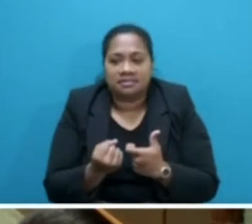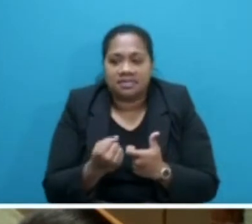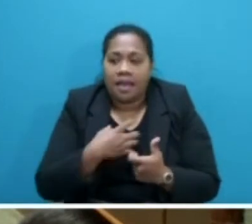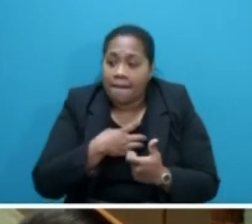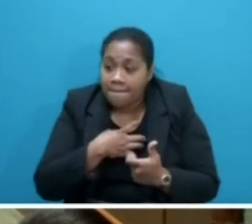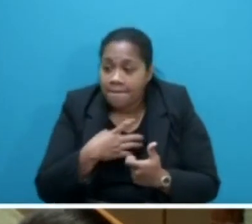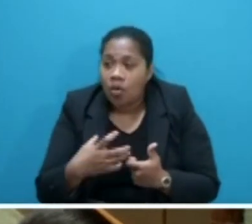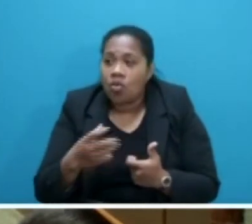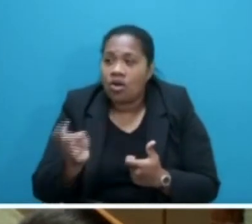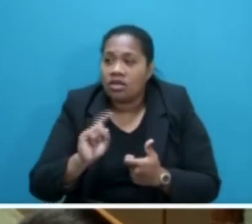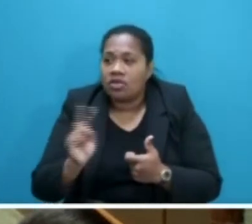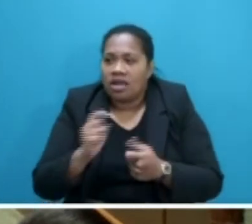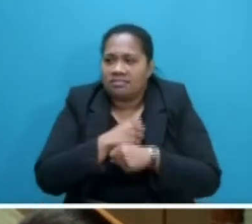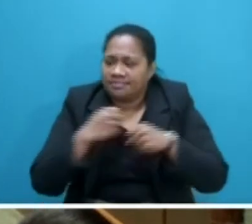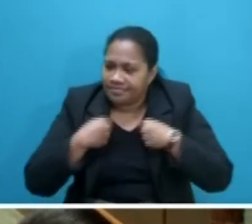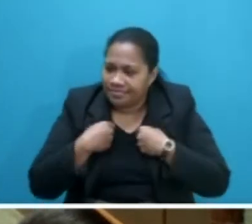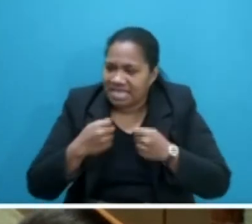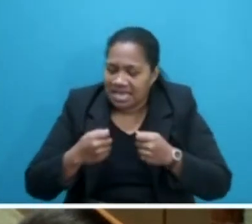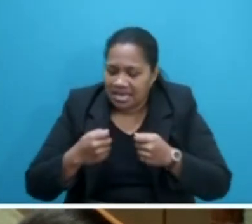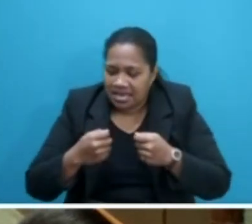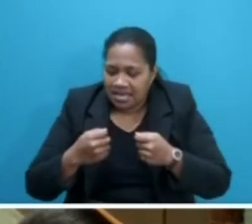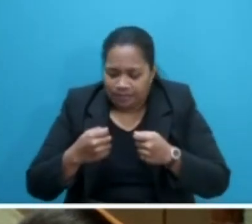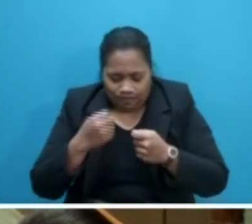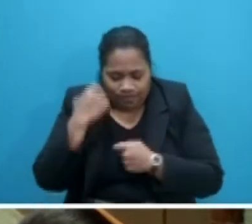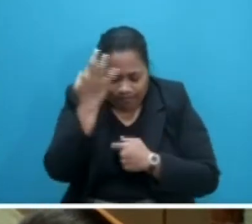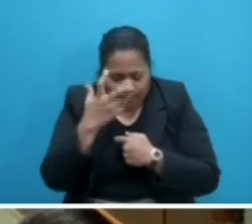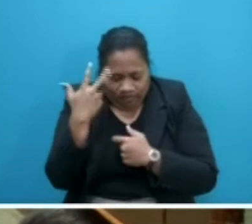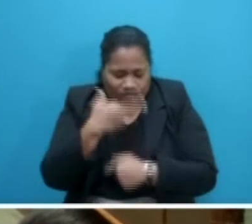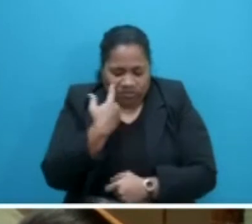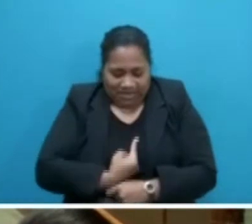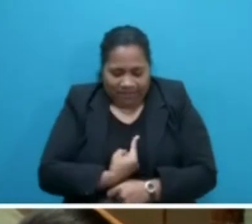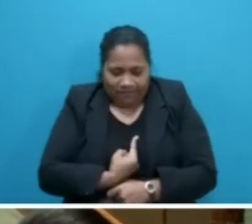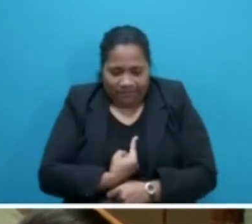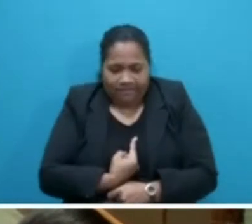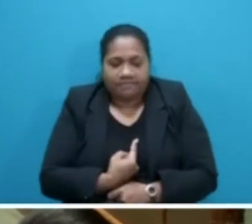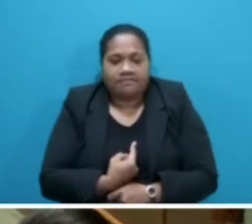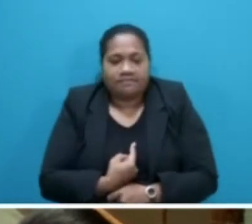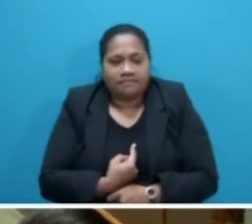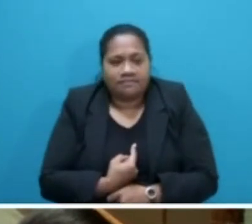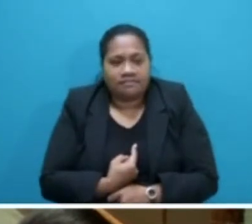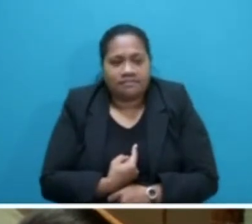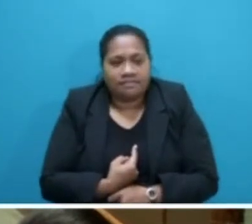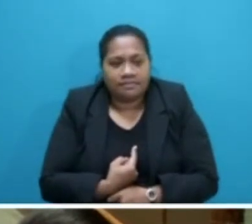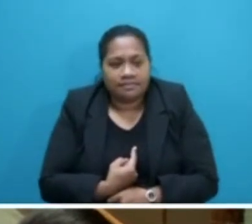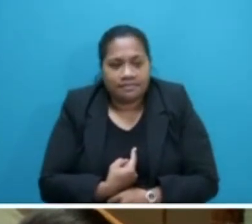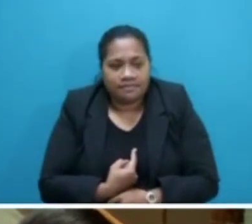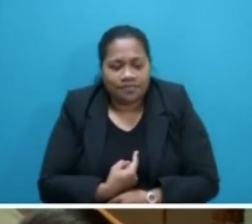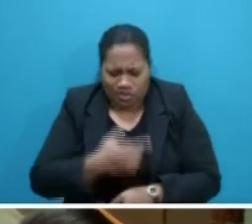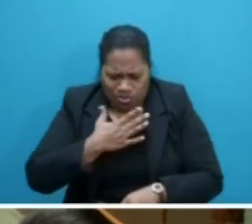more than our attention. They demand we come together and bring enlightenment and innovation to the business of nation